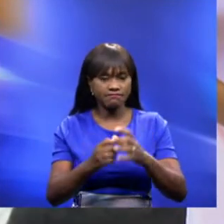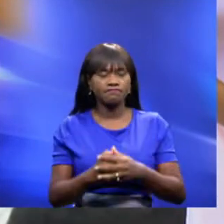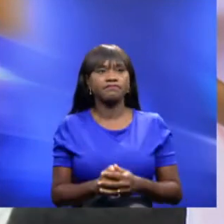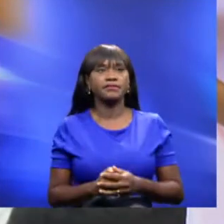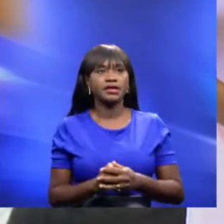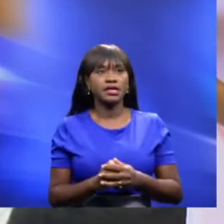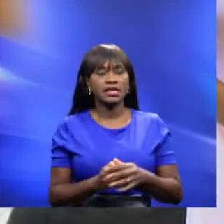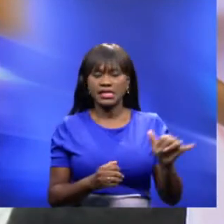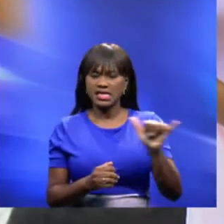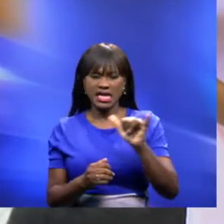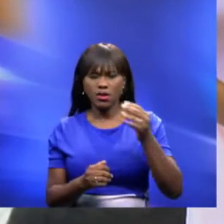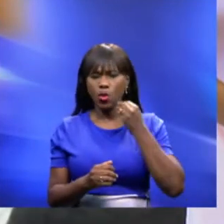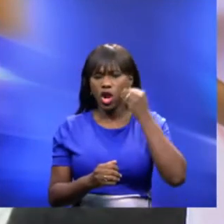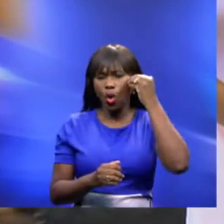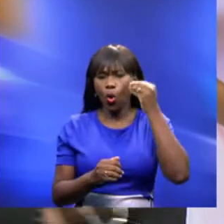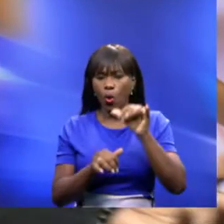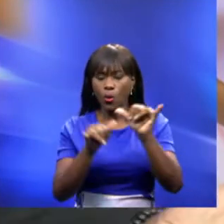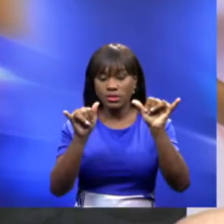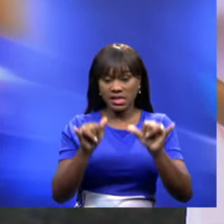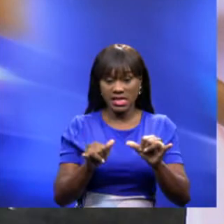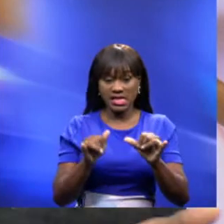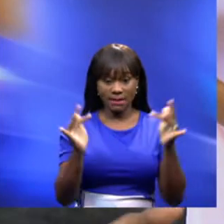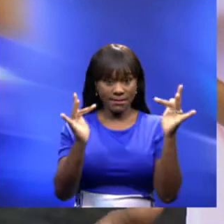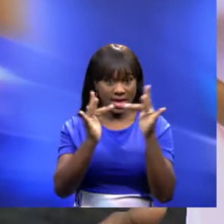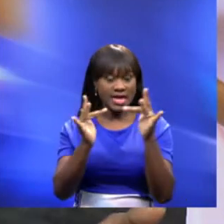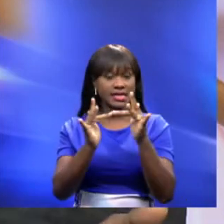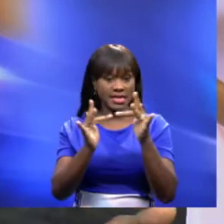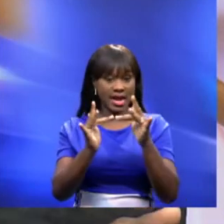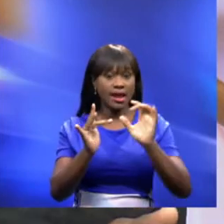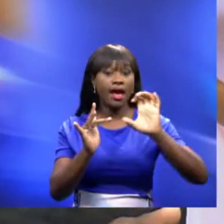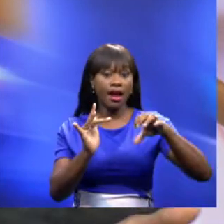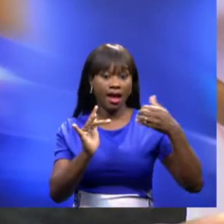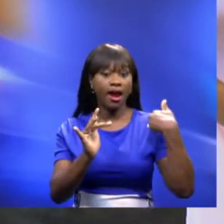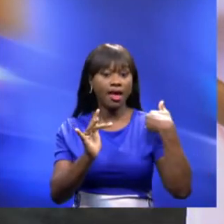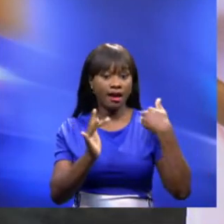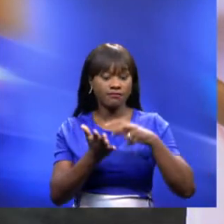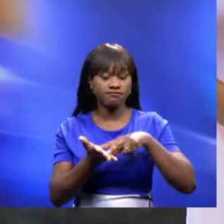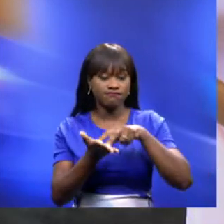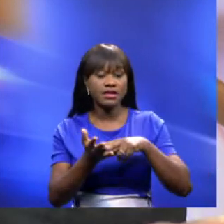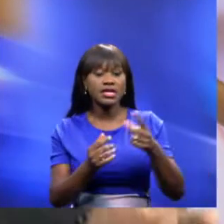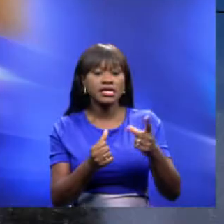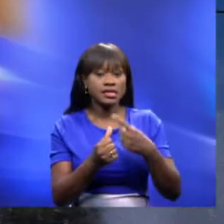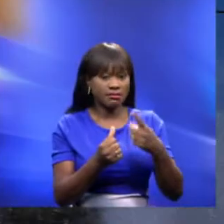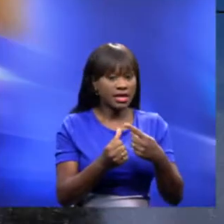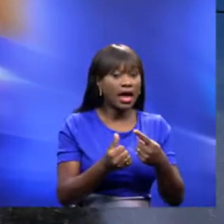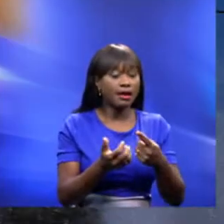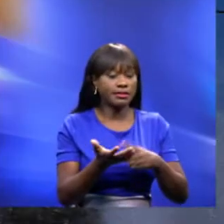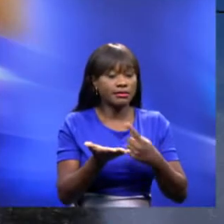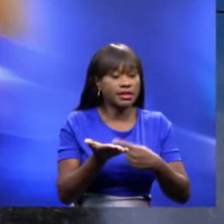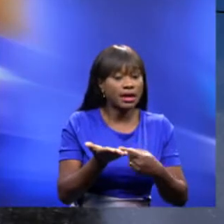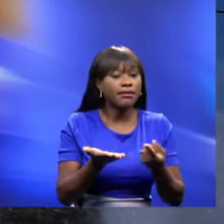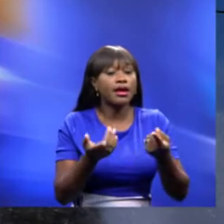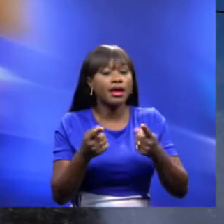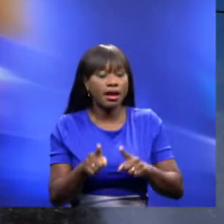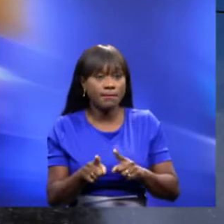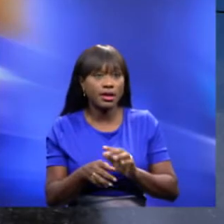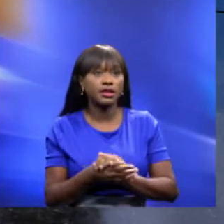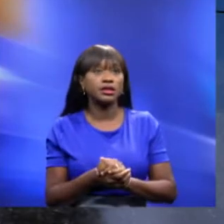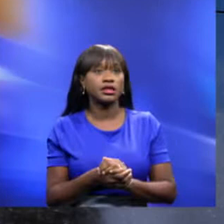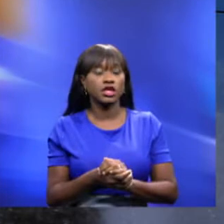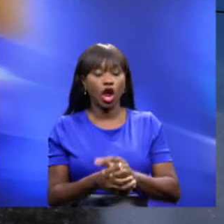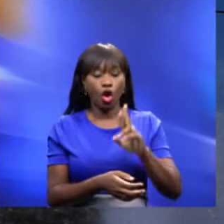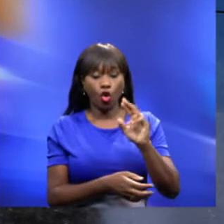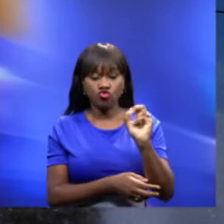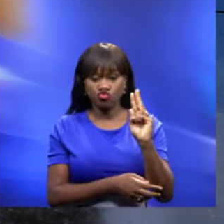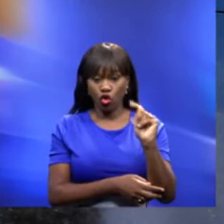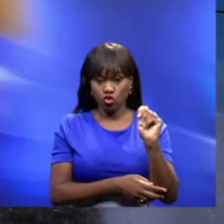happens too with your home system, your home router. It could have vulnerabilities, and time to time they do have vulnerabilities that your home router in itself